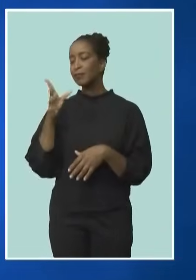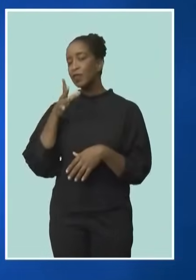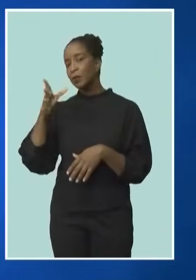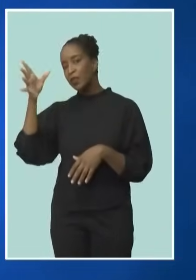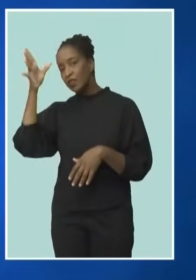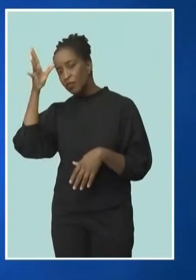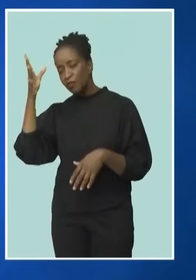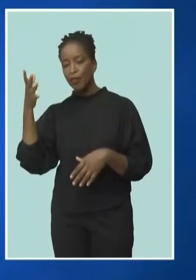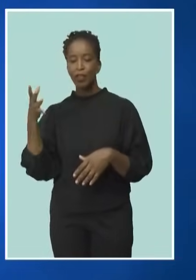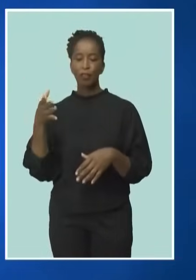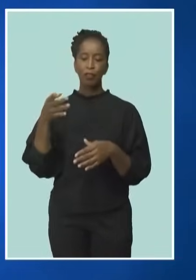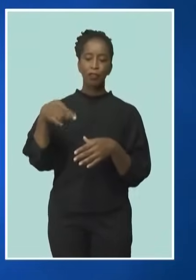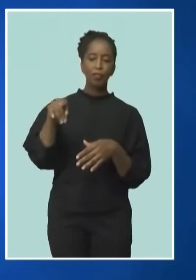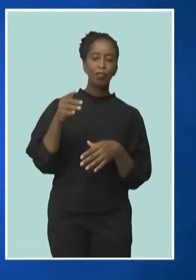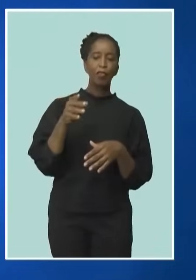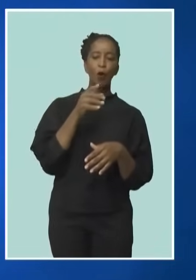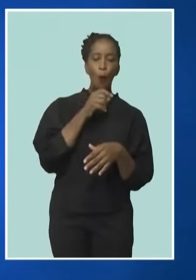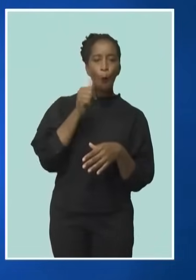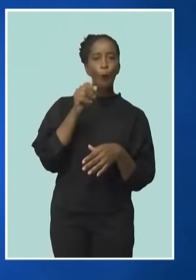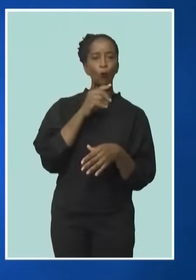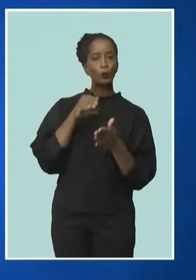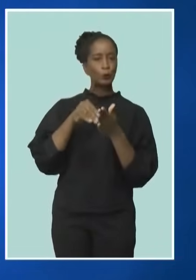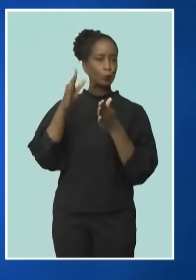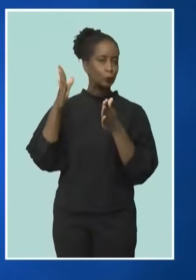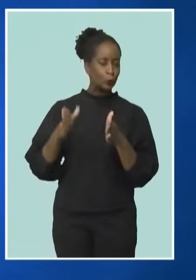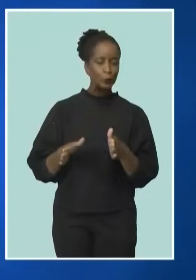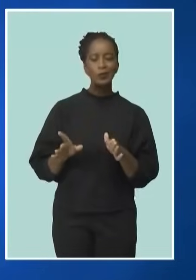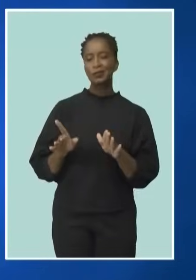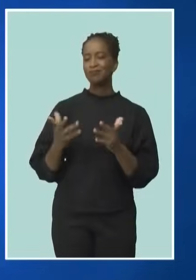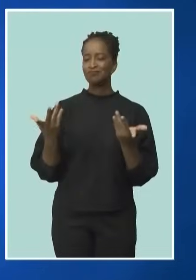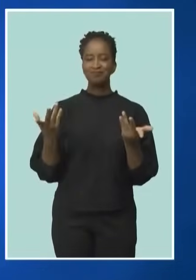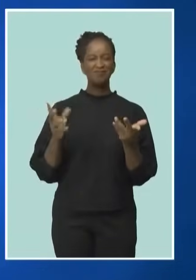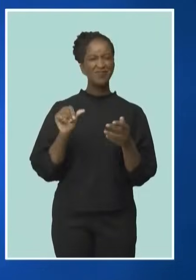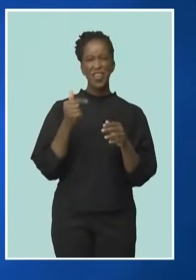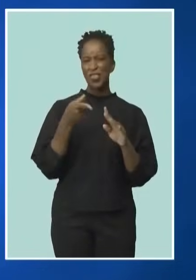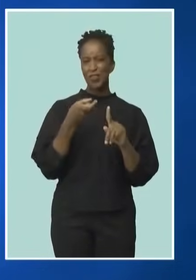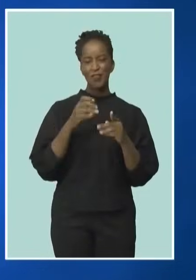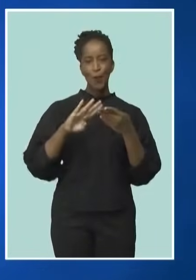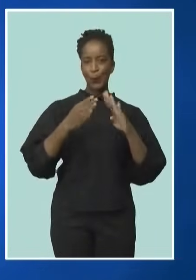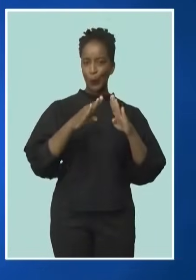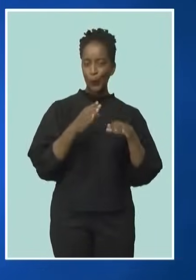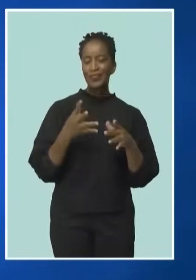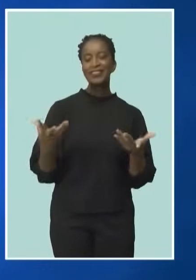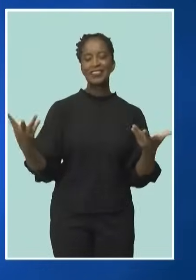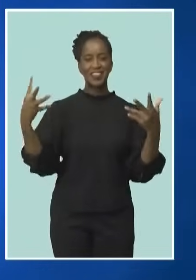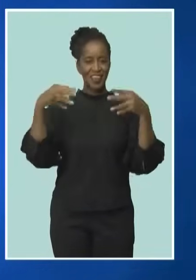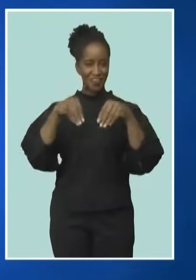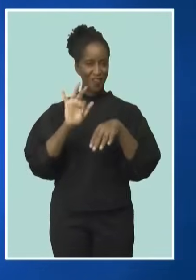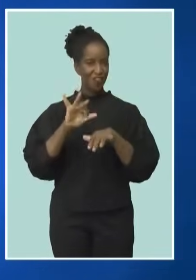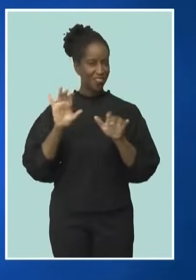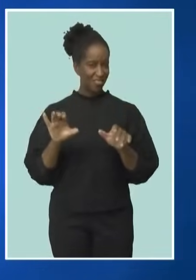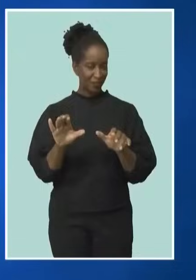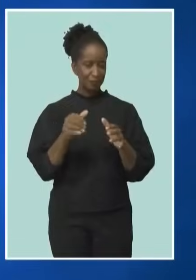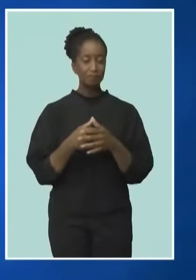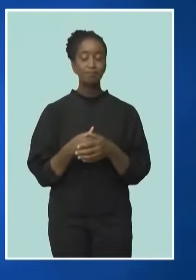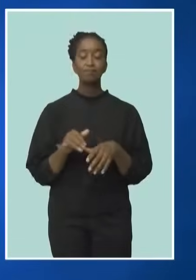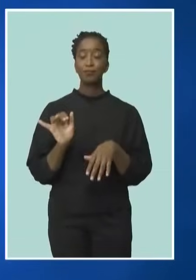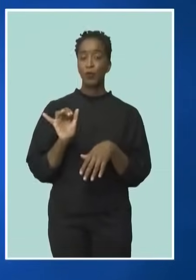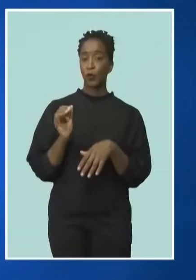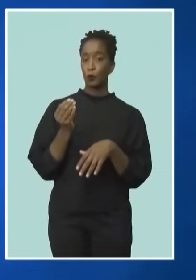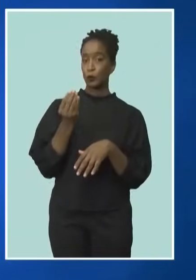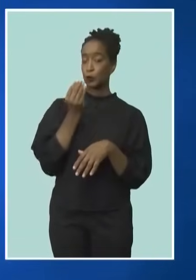other partners joined in on the fun-filled activities. There was also healthy meals on offer at the event, and